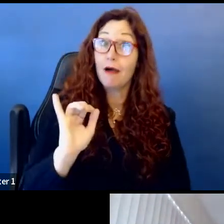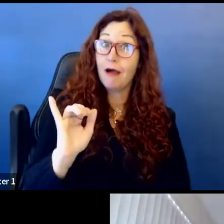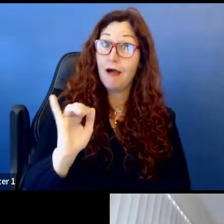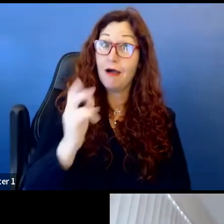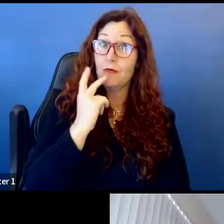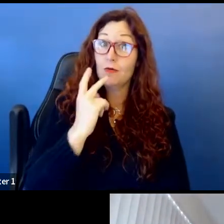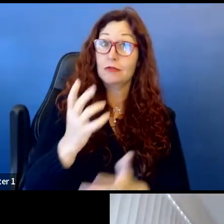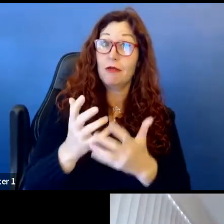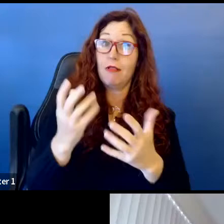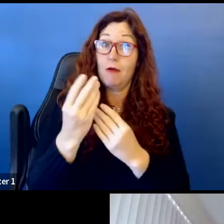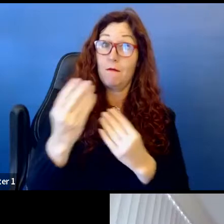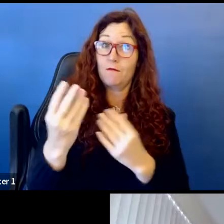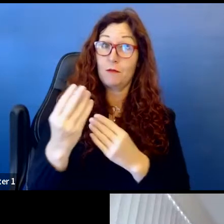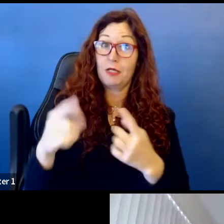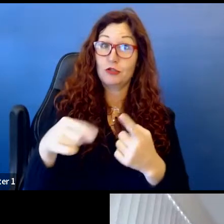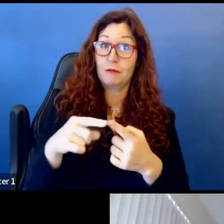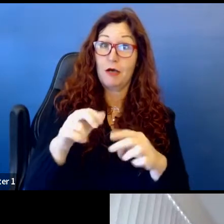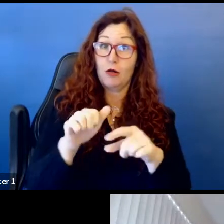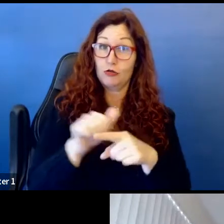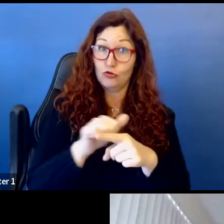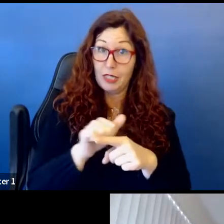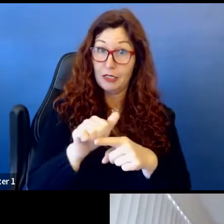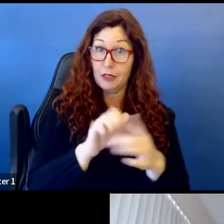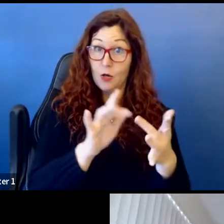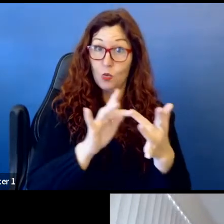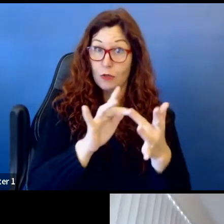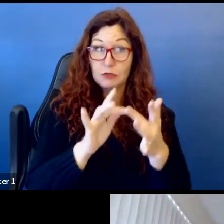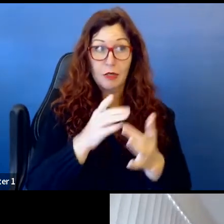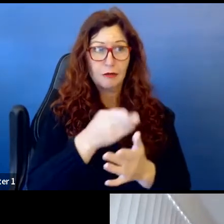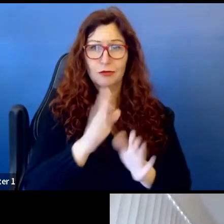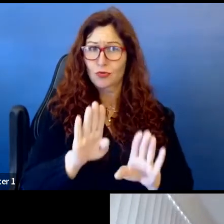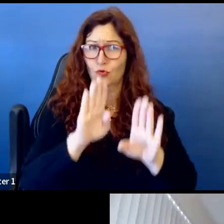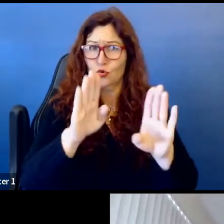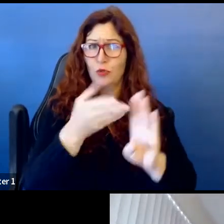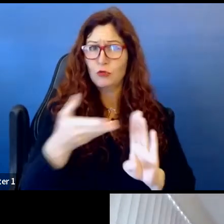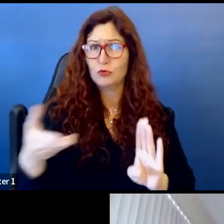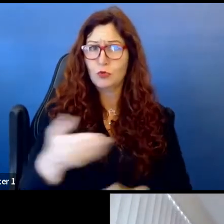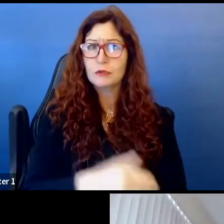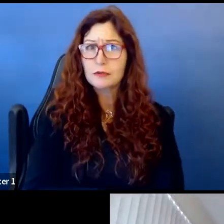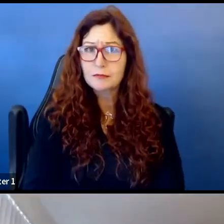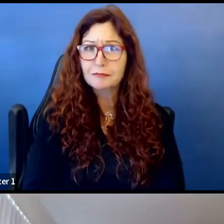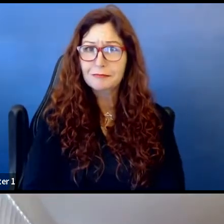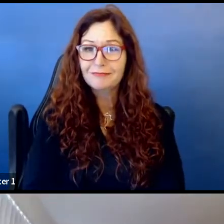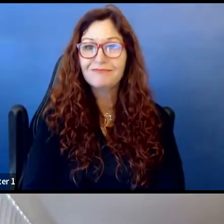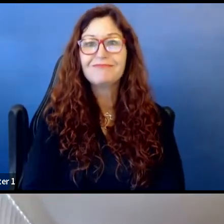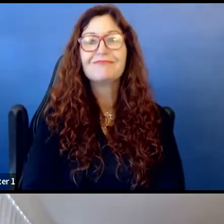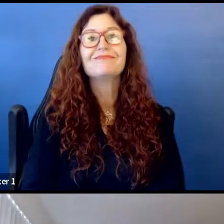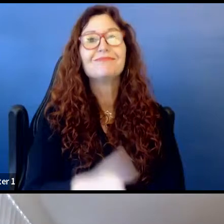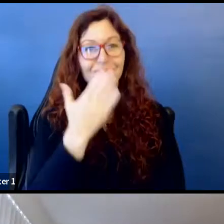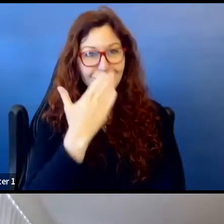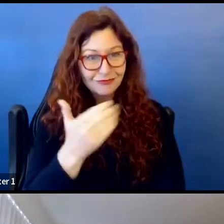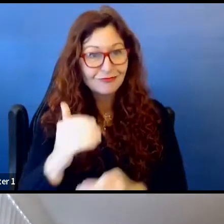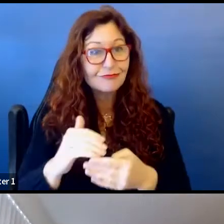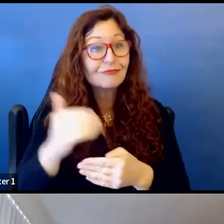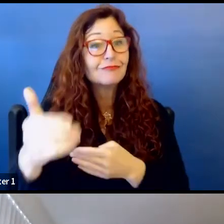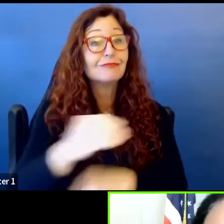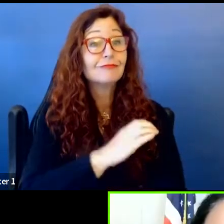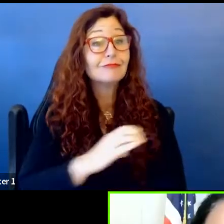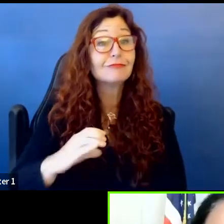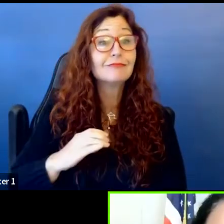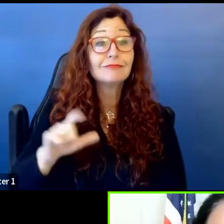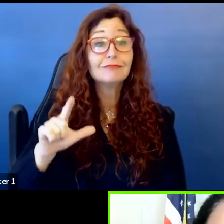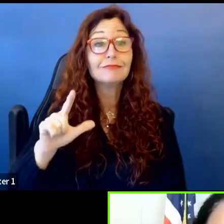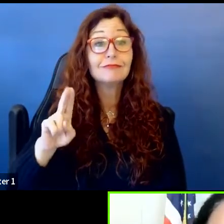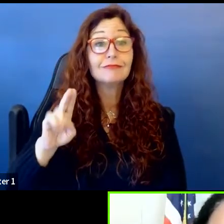coordinators on our website it's a great very valuable resource thank you and now to commissioner lucas